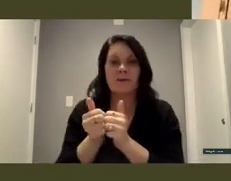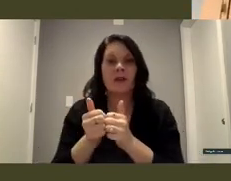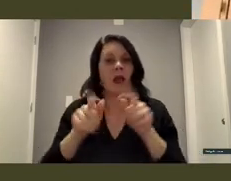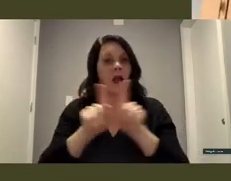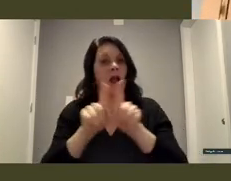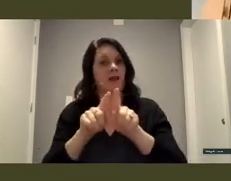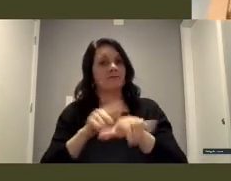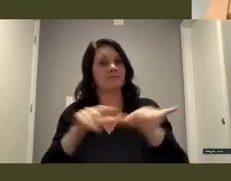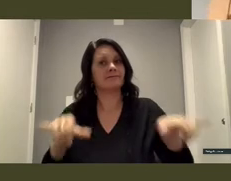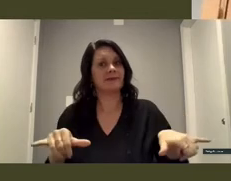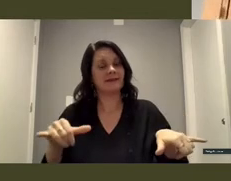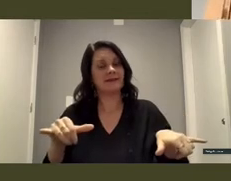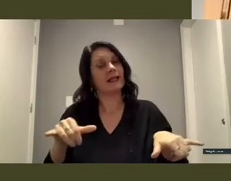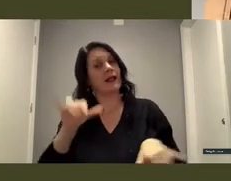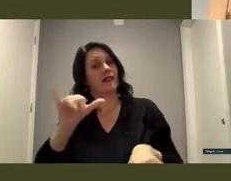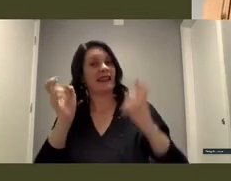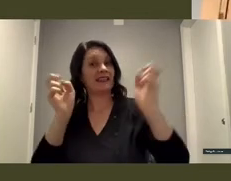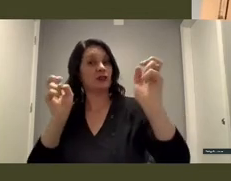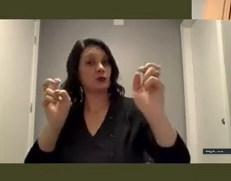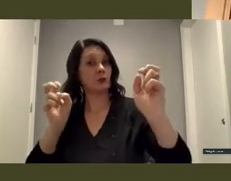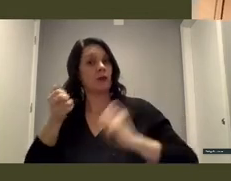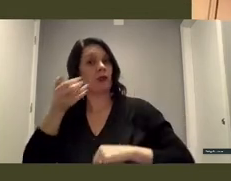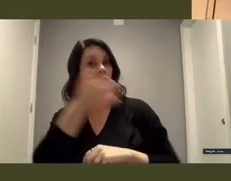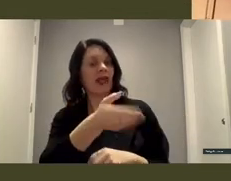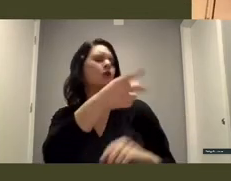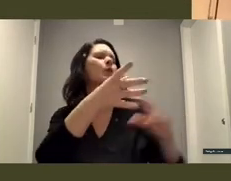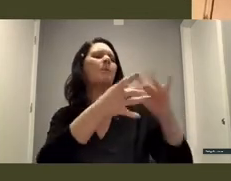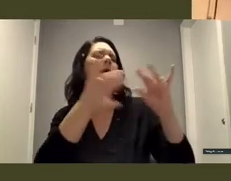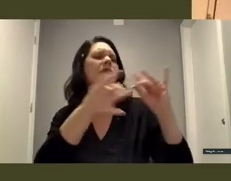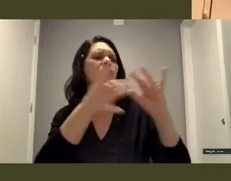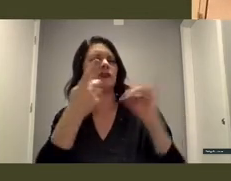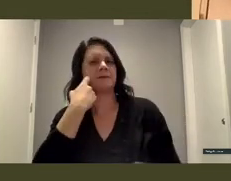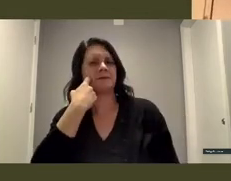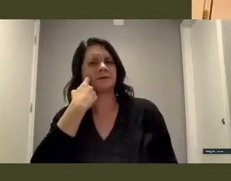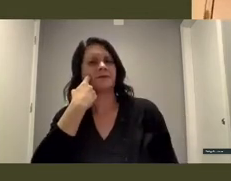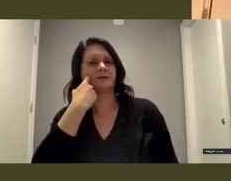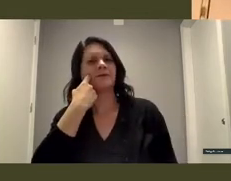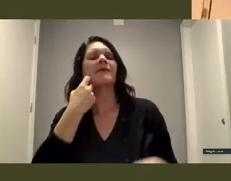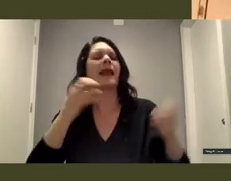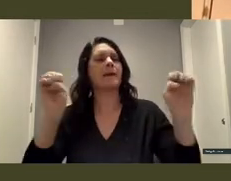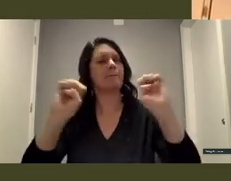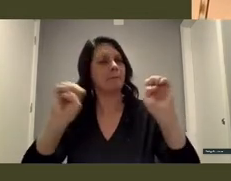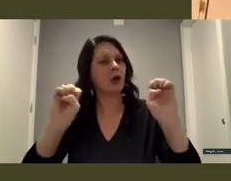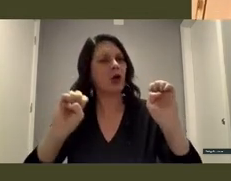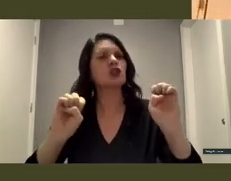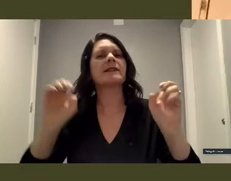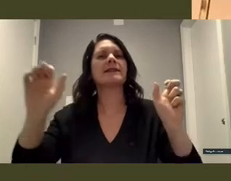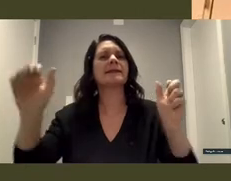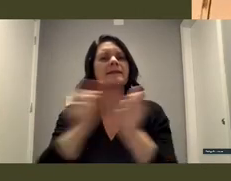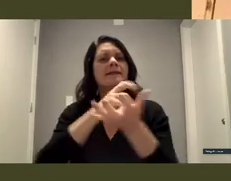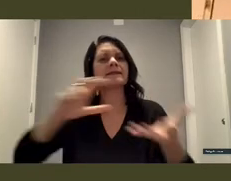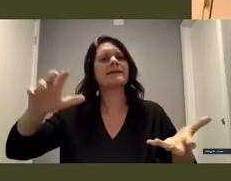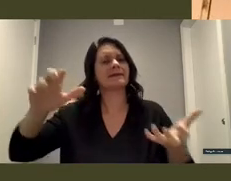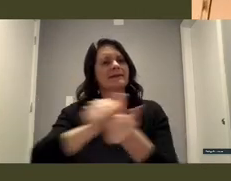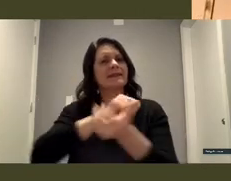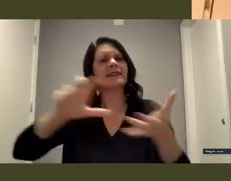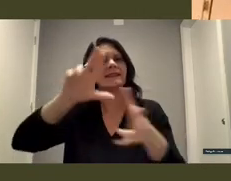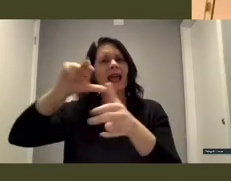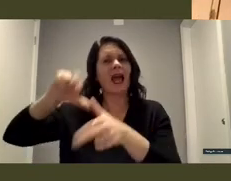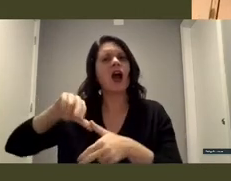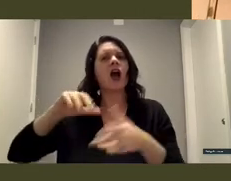this issue of, you mentioned emergencies and disaster risk and early warning. I think we need to move a little bit